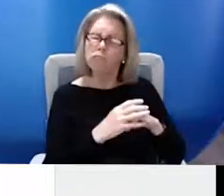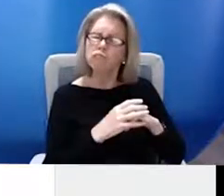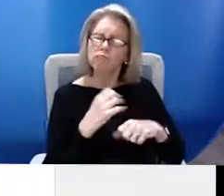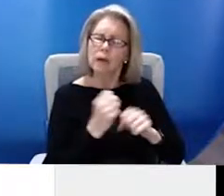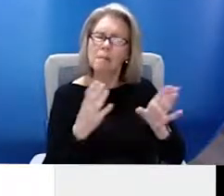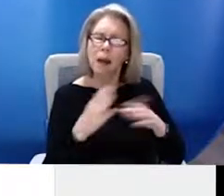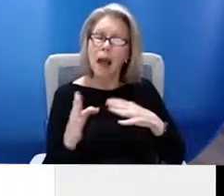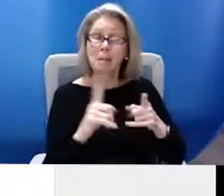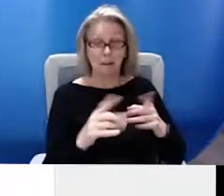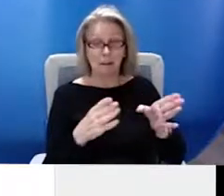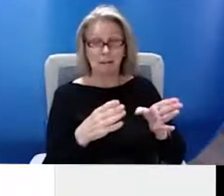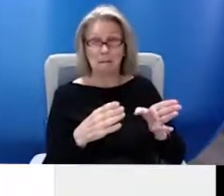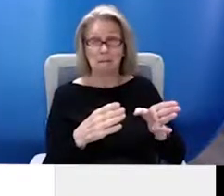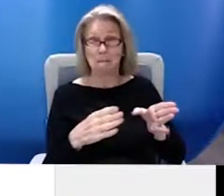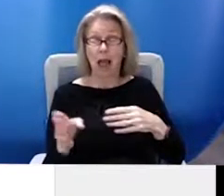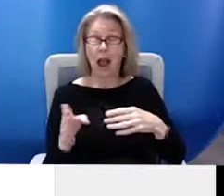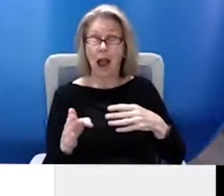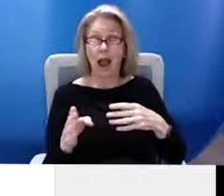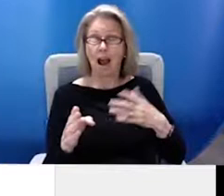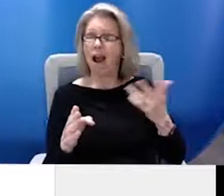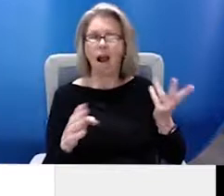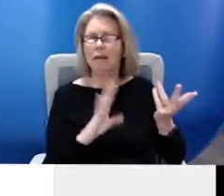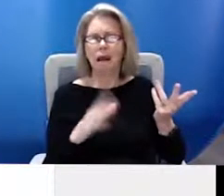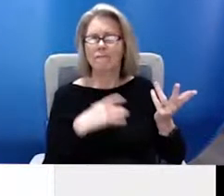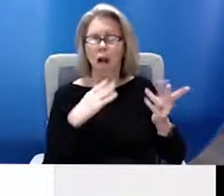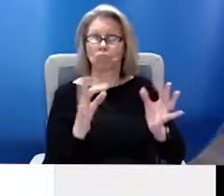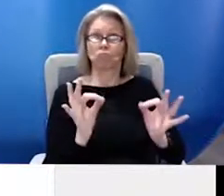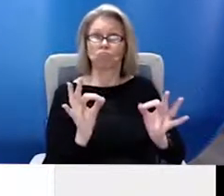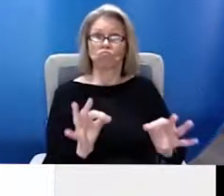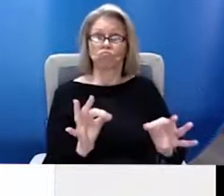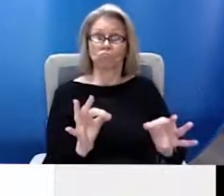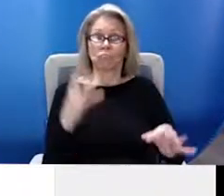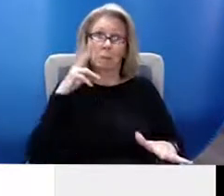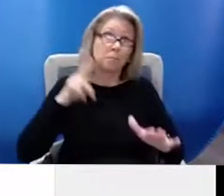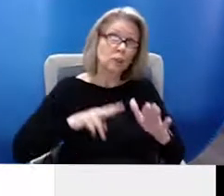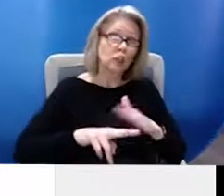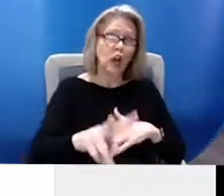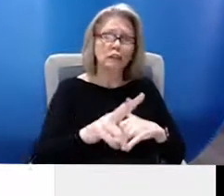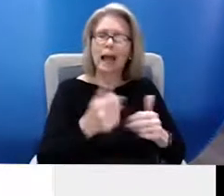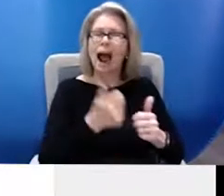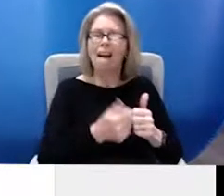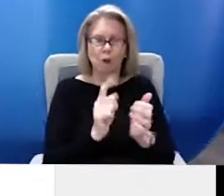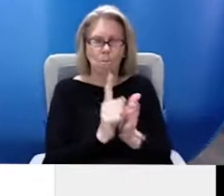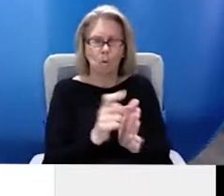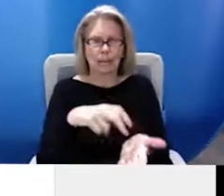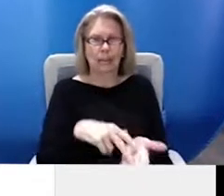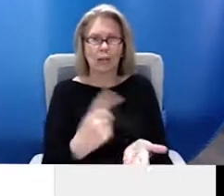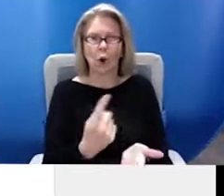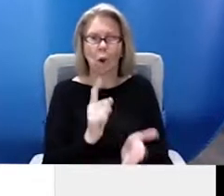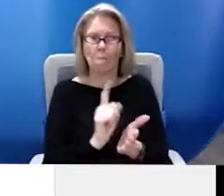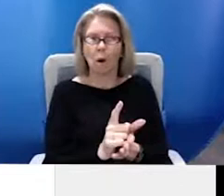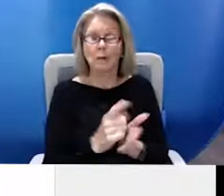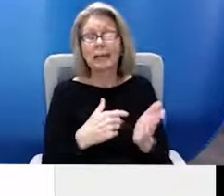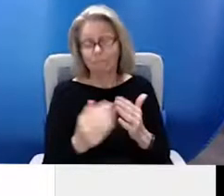not make plans, for this planning is never incapacitated by predefined projections. Every moment is a